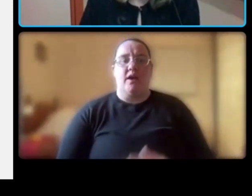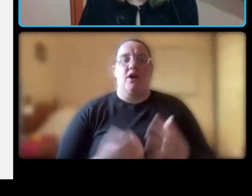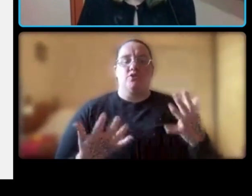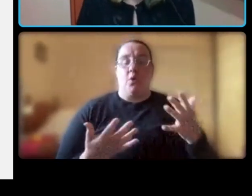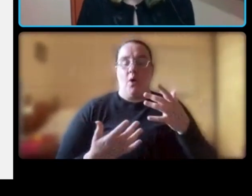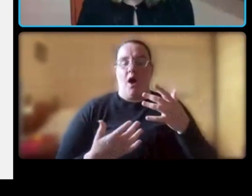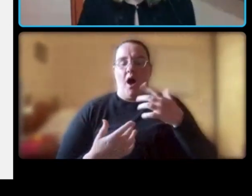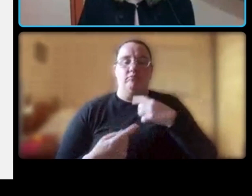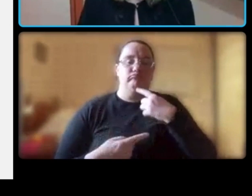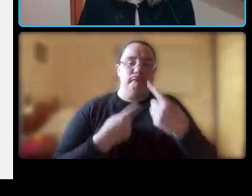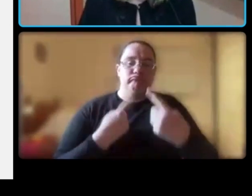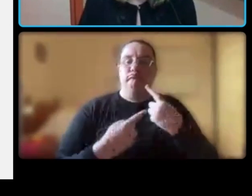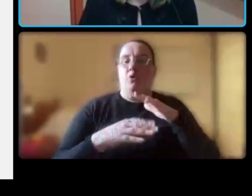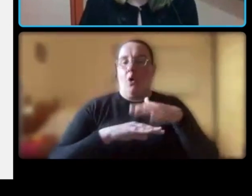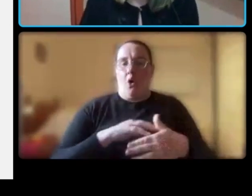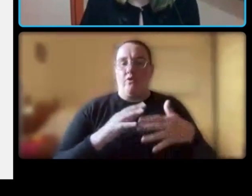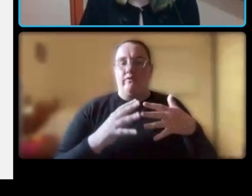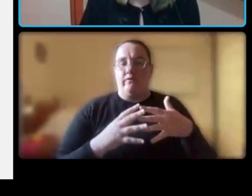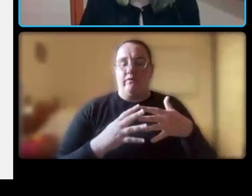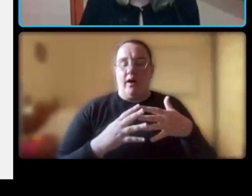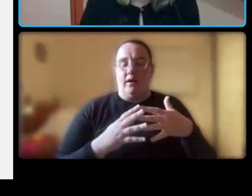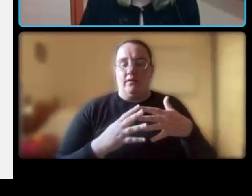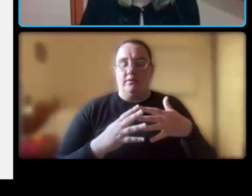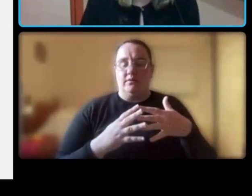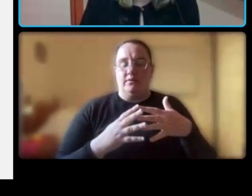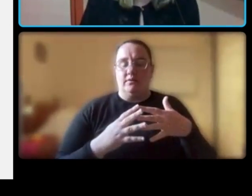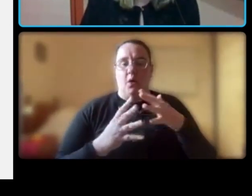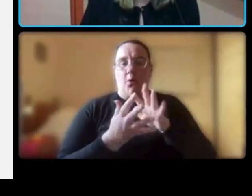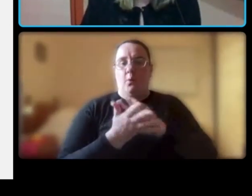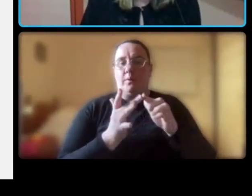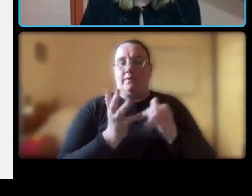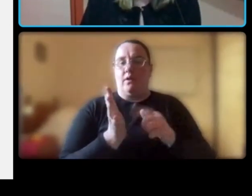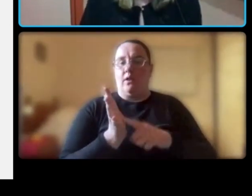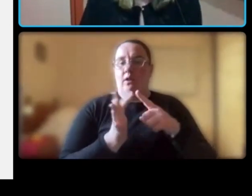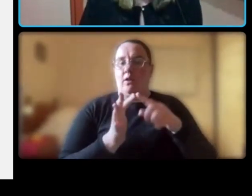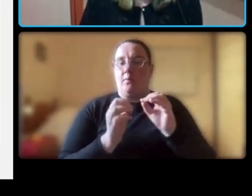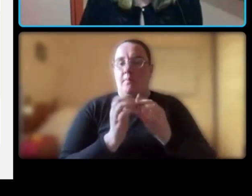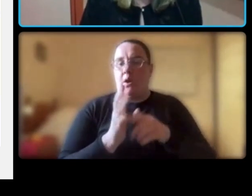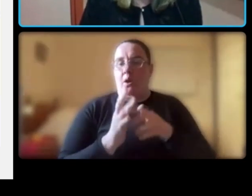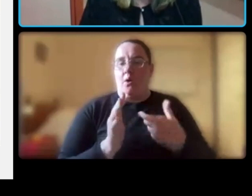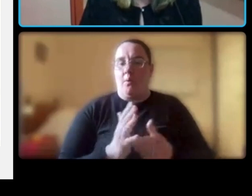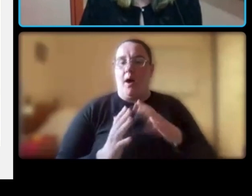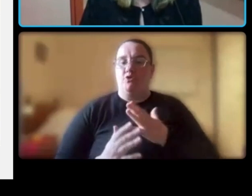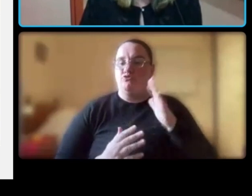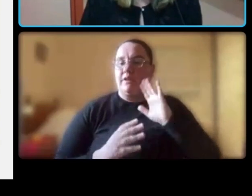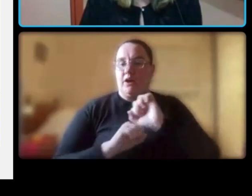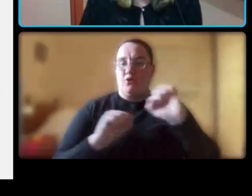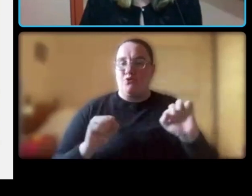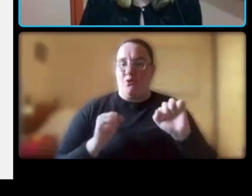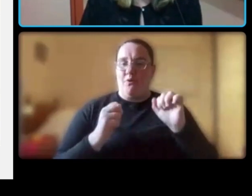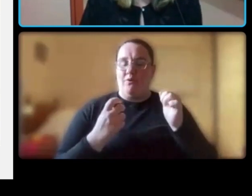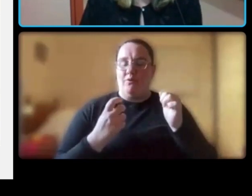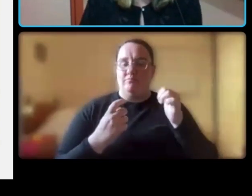your views about our proposal because it's still sort of early in the design phase. So the current arrangements are